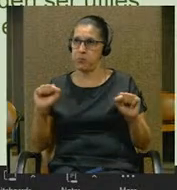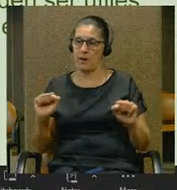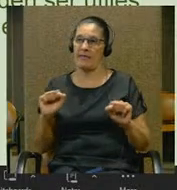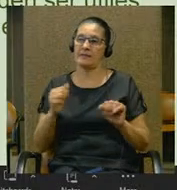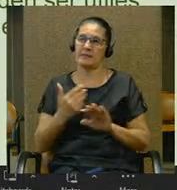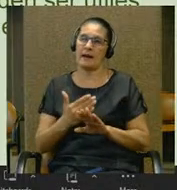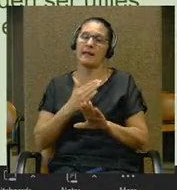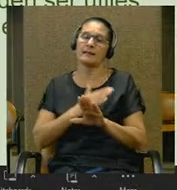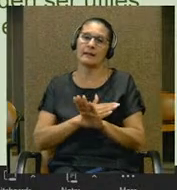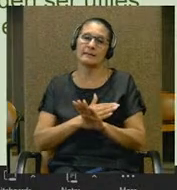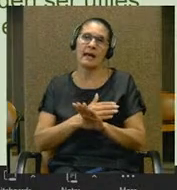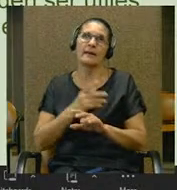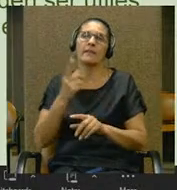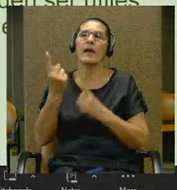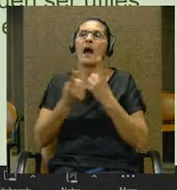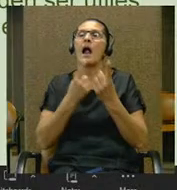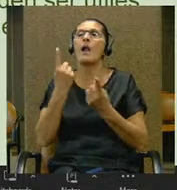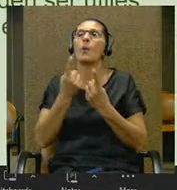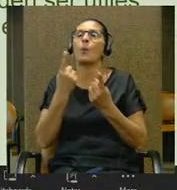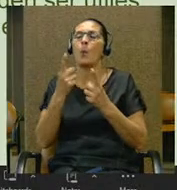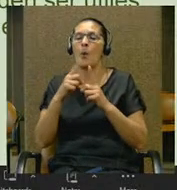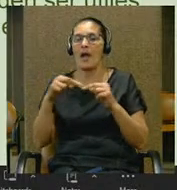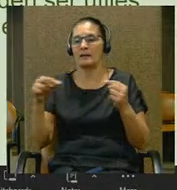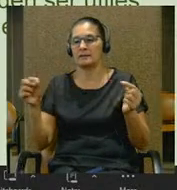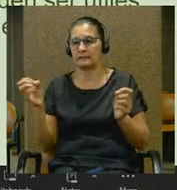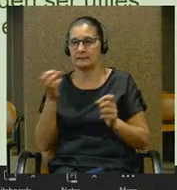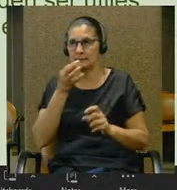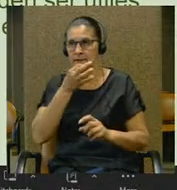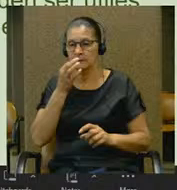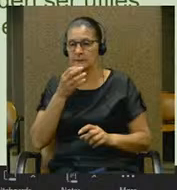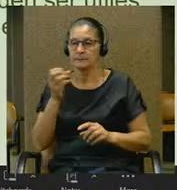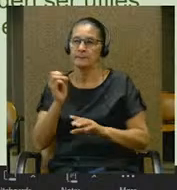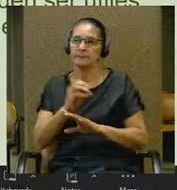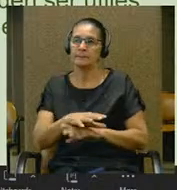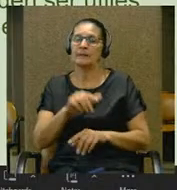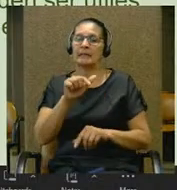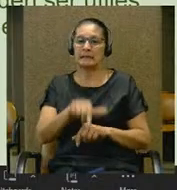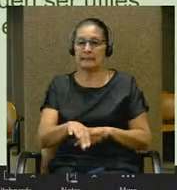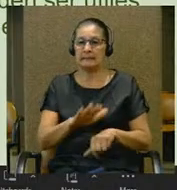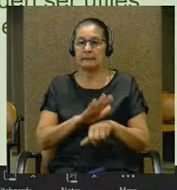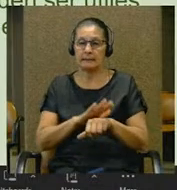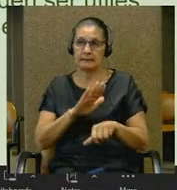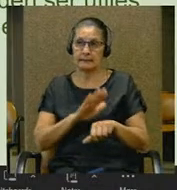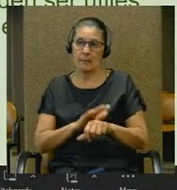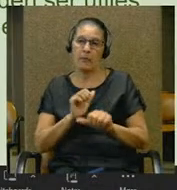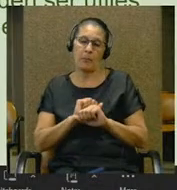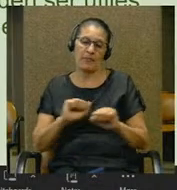but it could delay some of these drugs from entering the